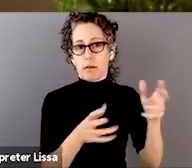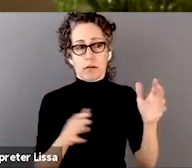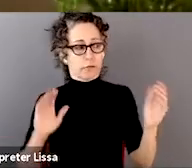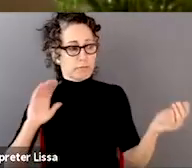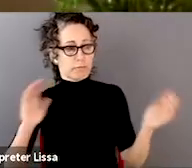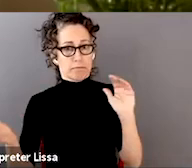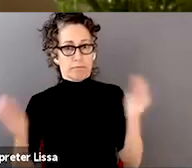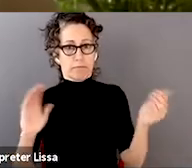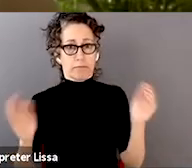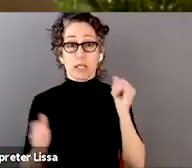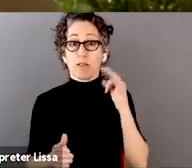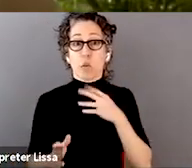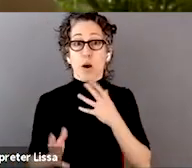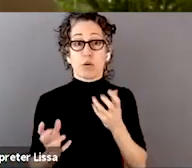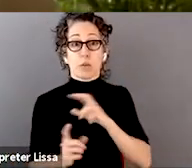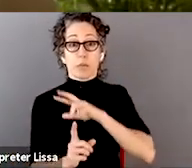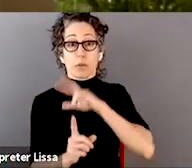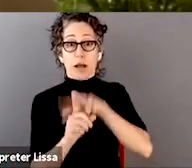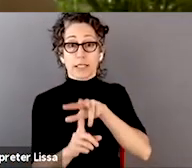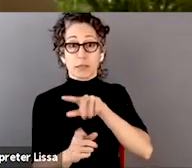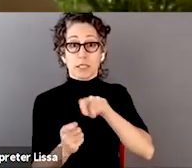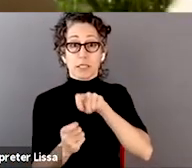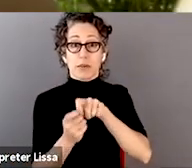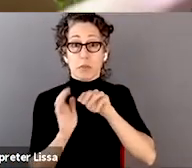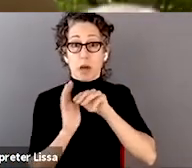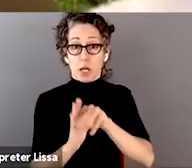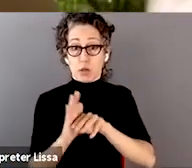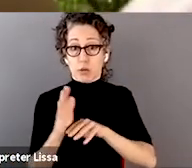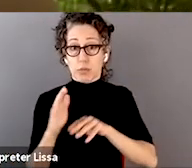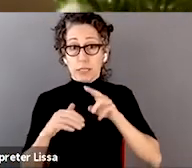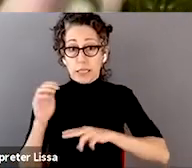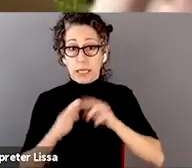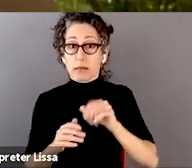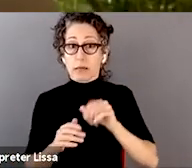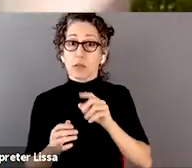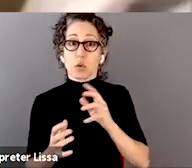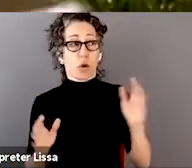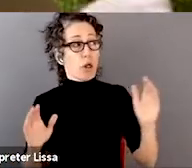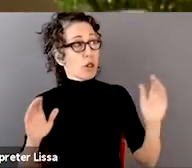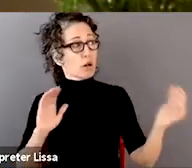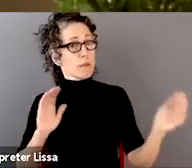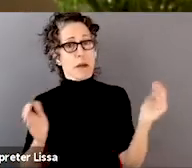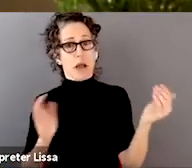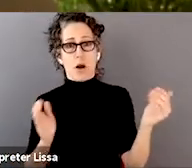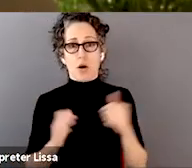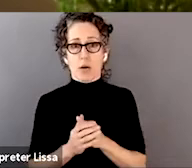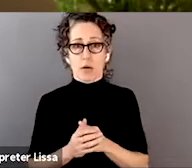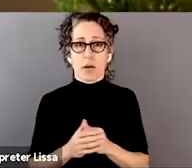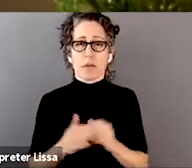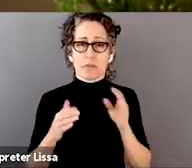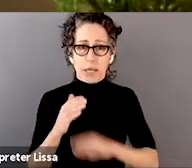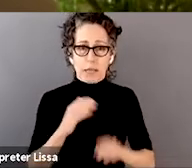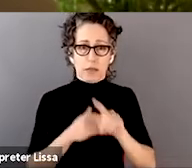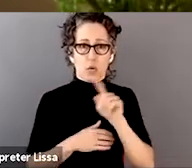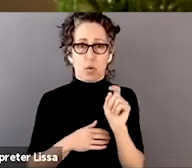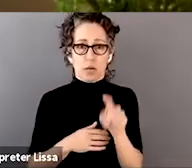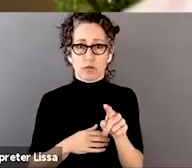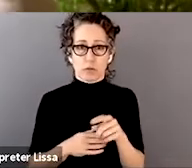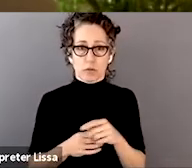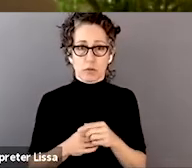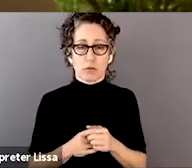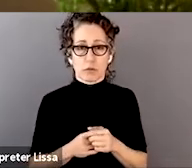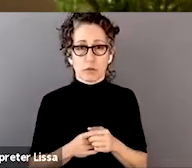particular model or apply the model that you're building. So I would say asking these very basic questions, I think you'd